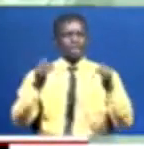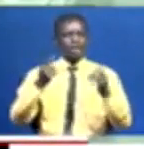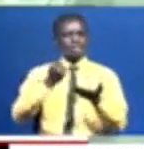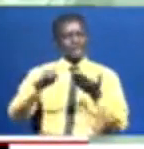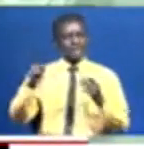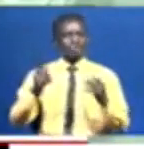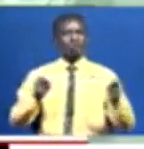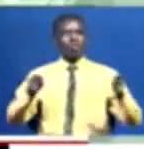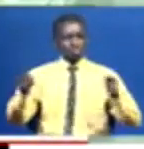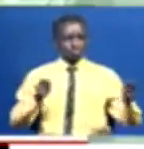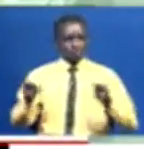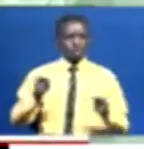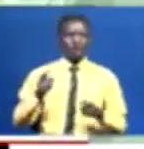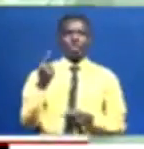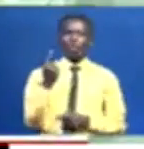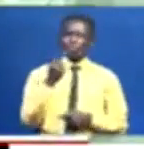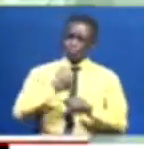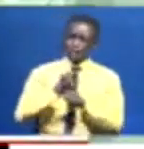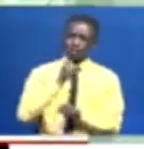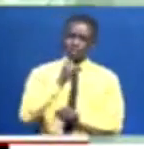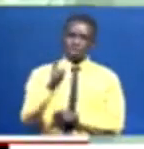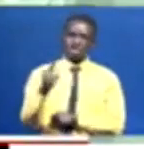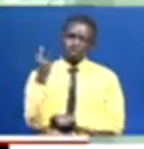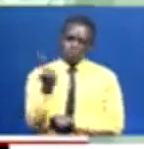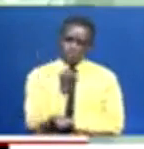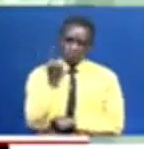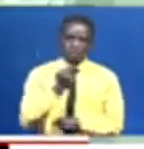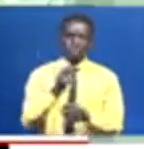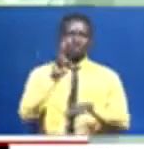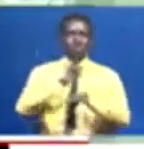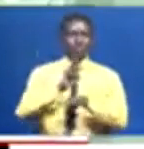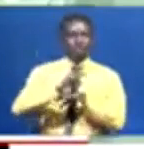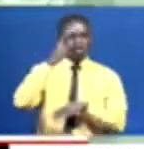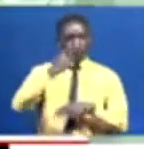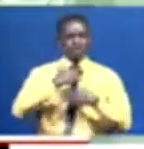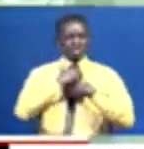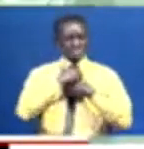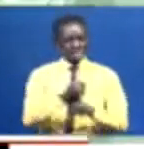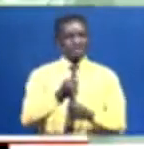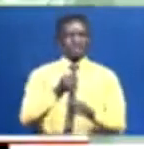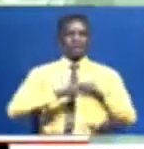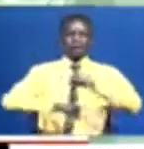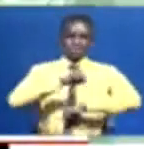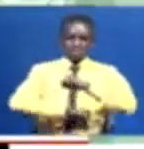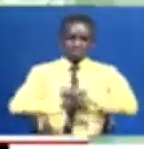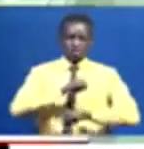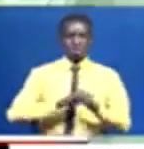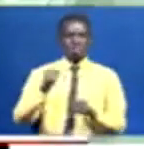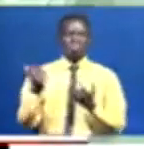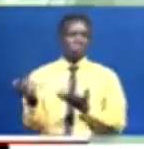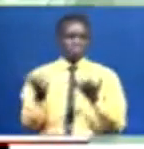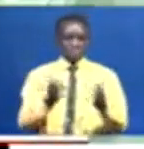only used for, I would say, trusted activity, which brings me to a very interesting point.